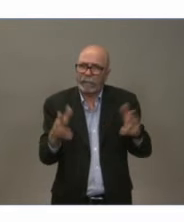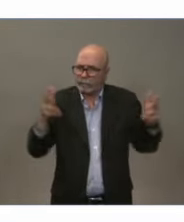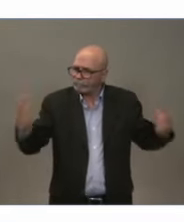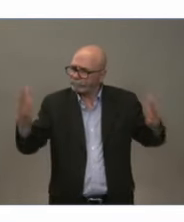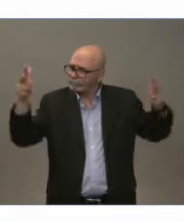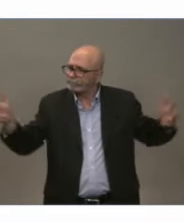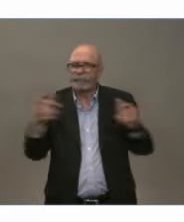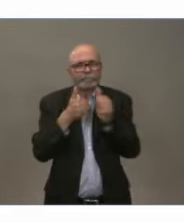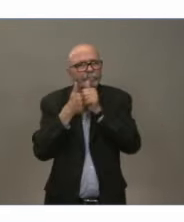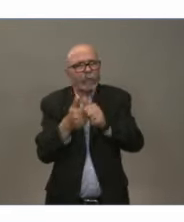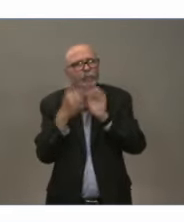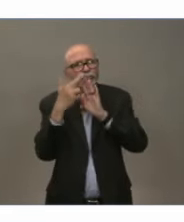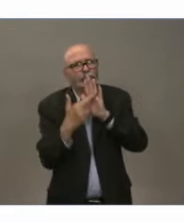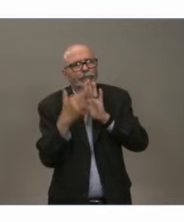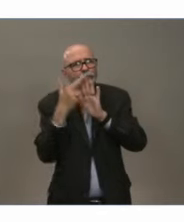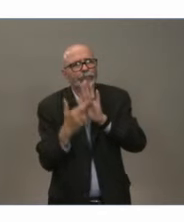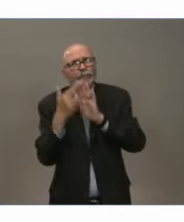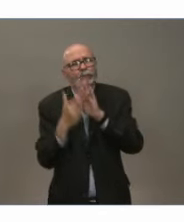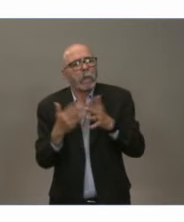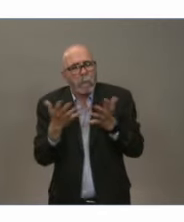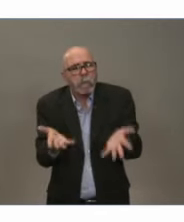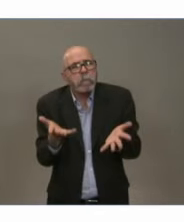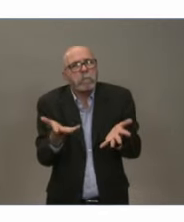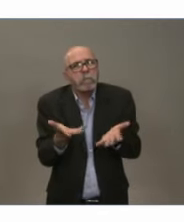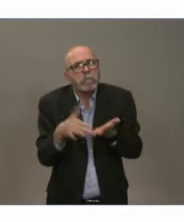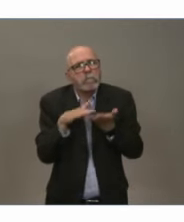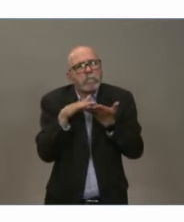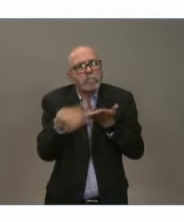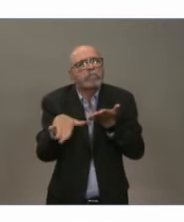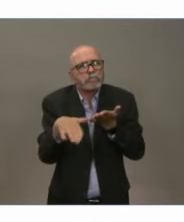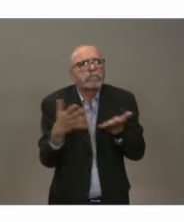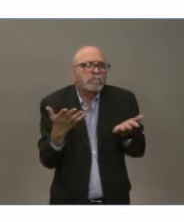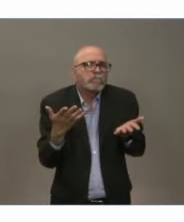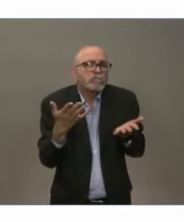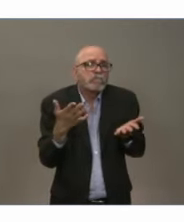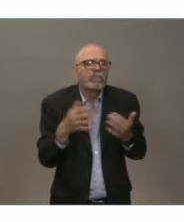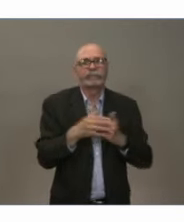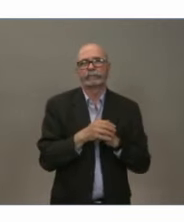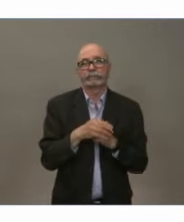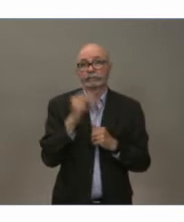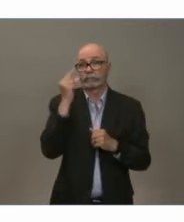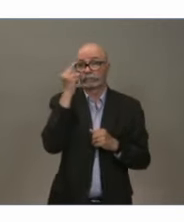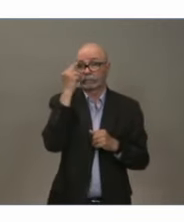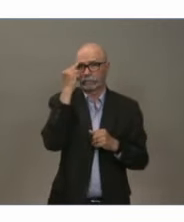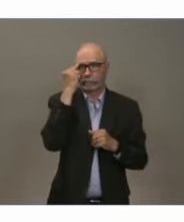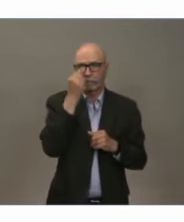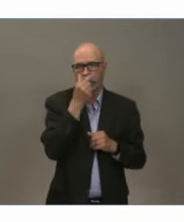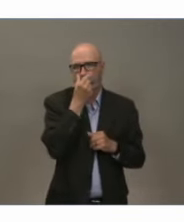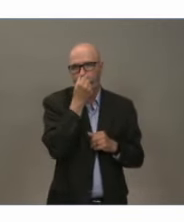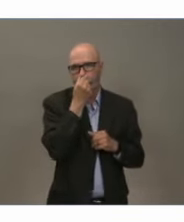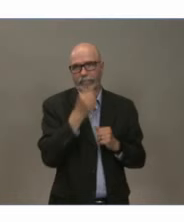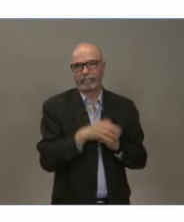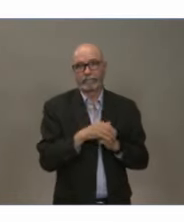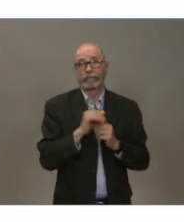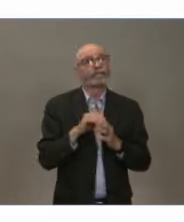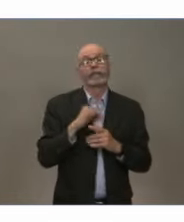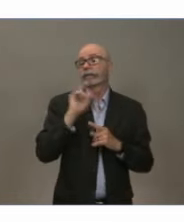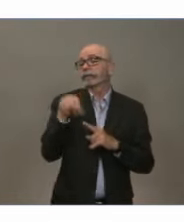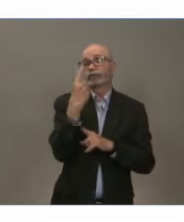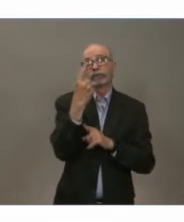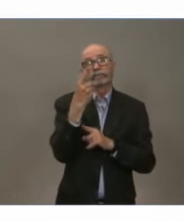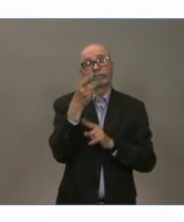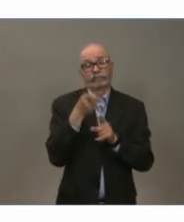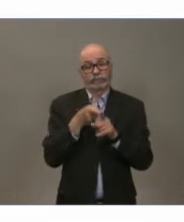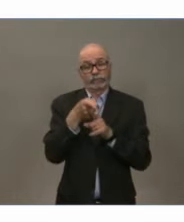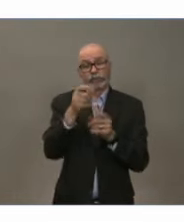to comply with all the requirements in the order around social distancing. They were the only church that came forward and asked for that exception